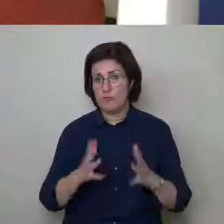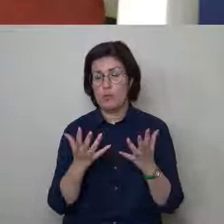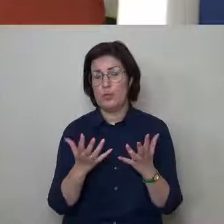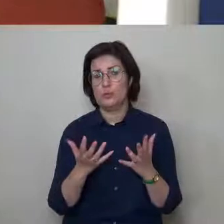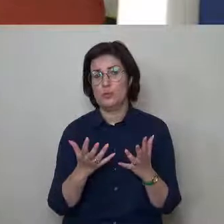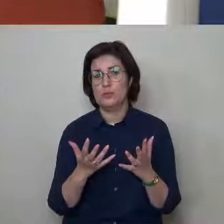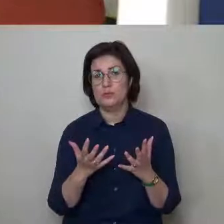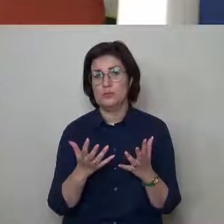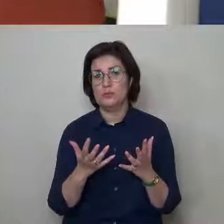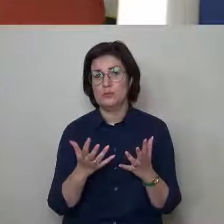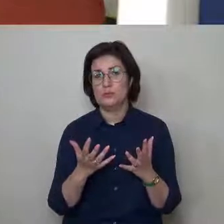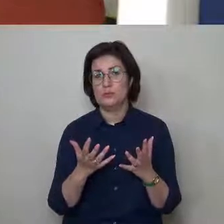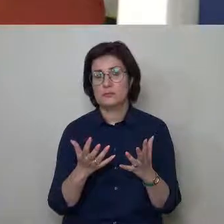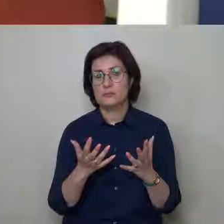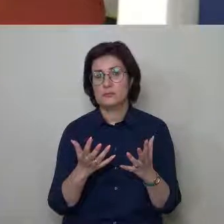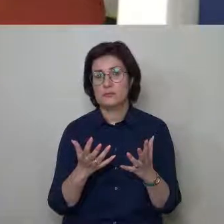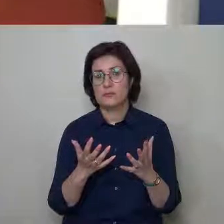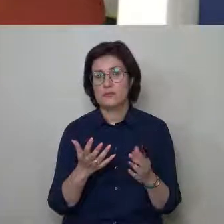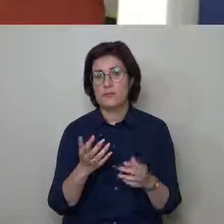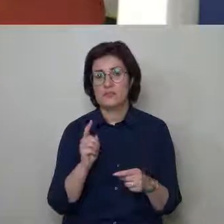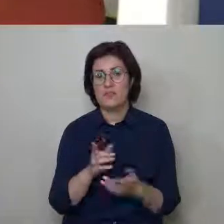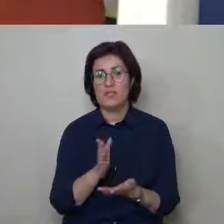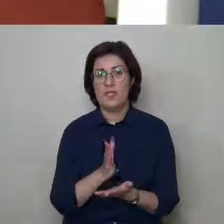a complainant,